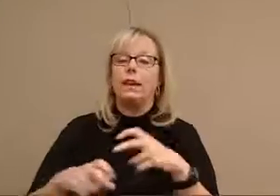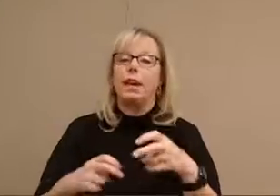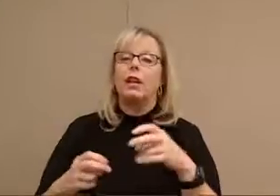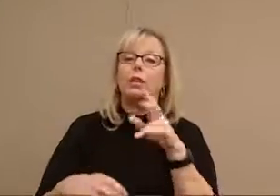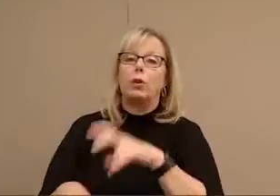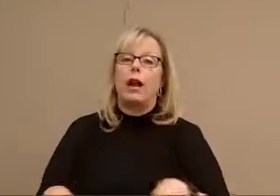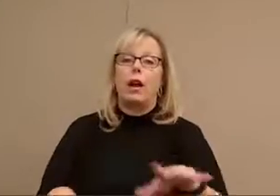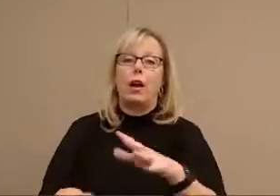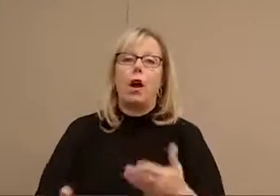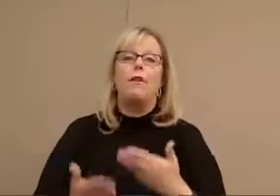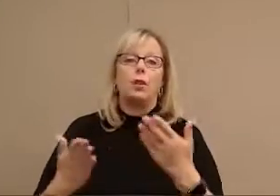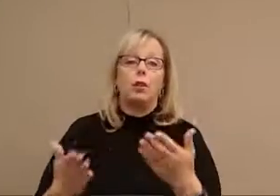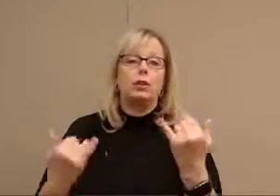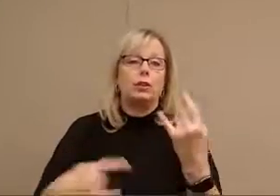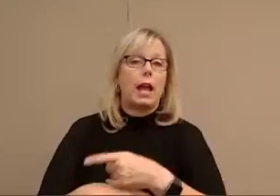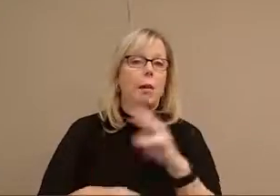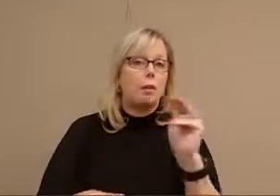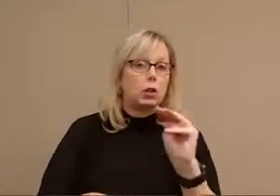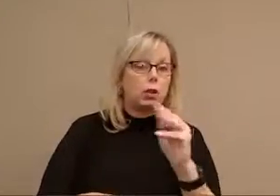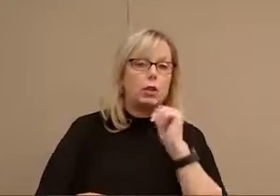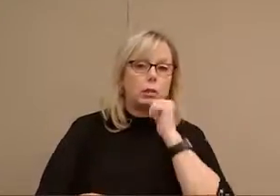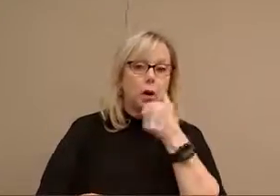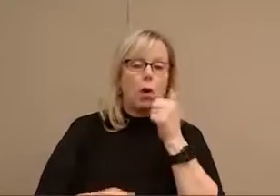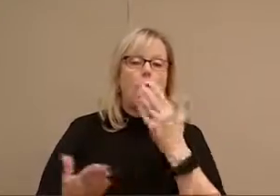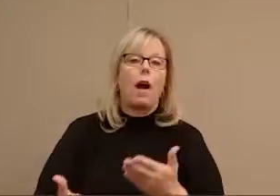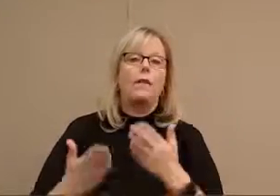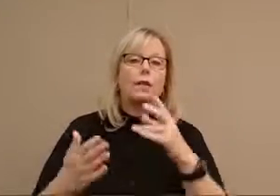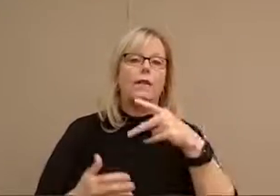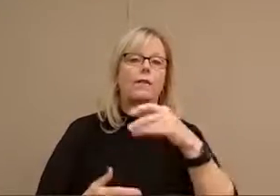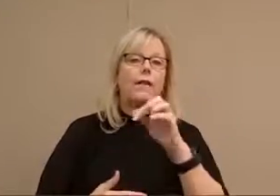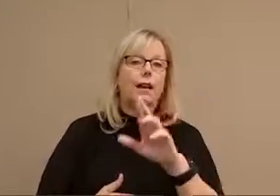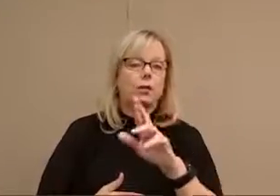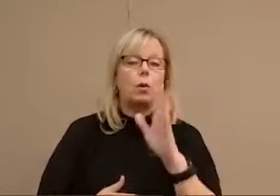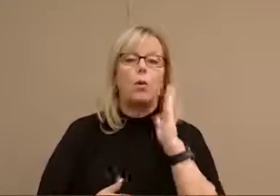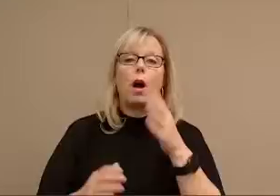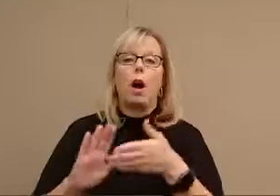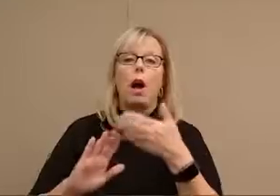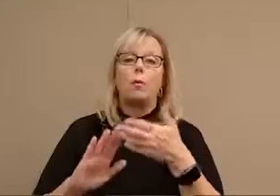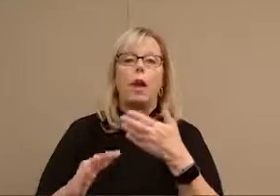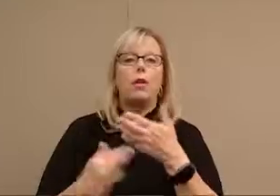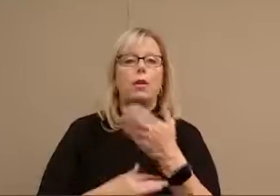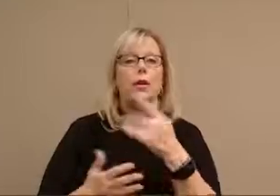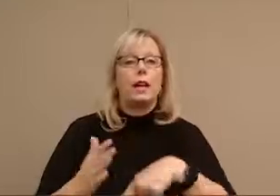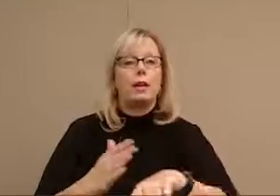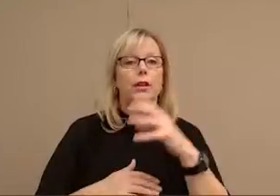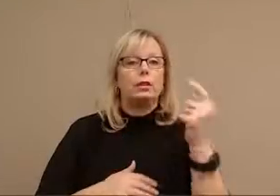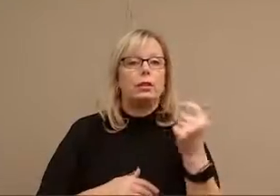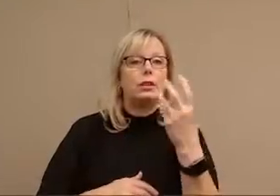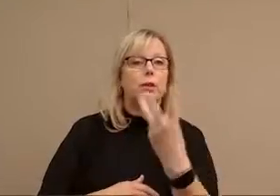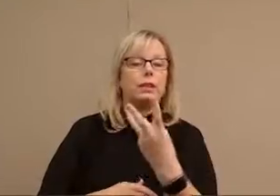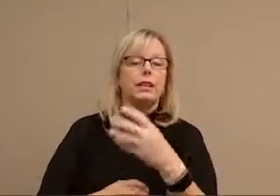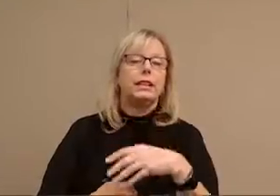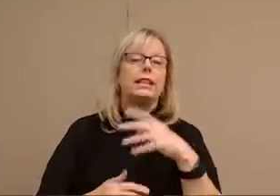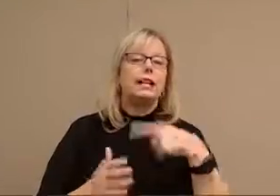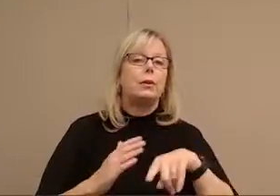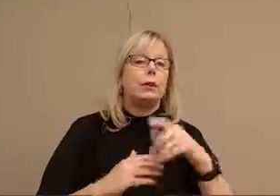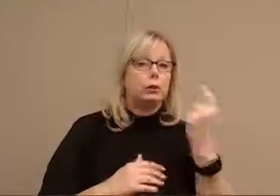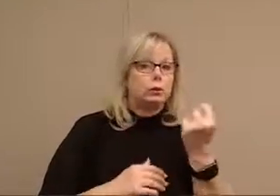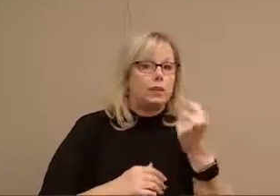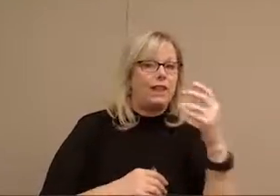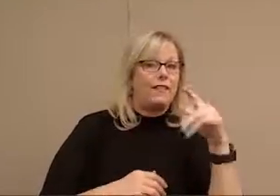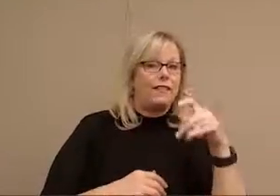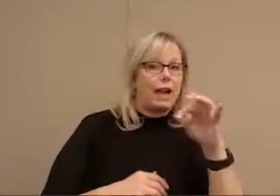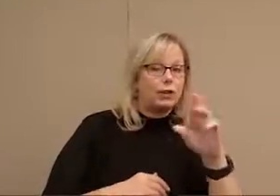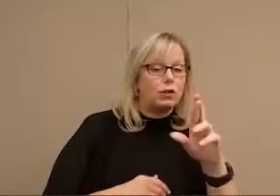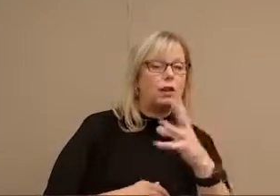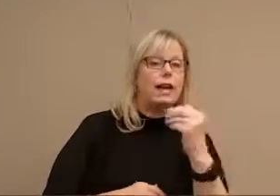operate. Today we're offering Moderna. Tomorrow we'll offer Pfizer. We'll operate through next week, Tuesday and Wednesday. Tuesday will be a Pfizer day. Wednesday